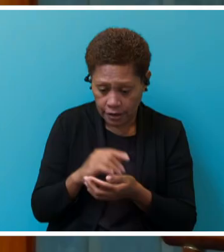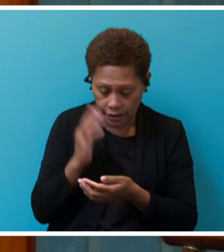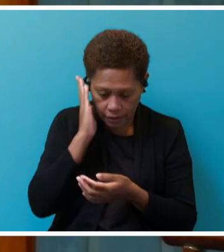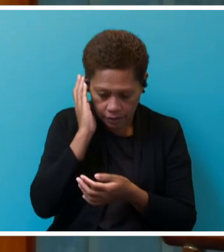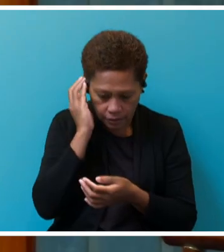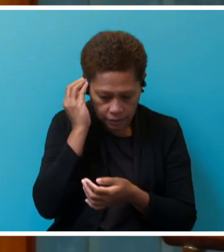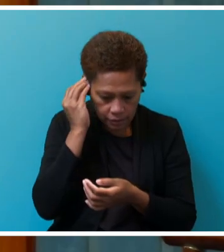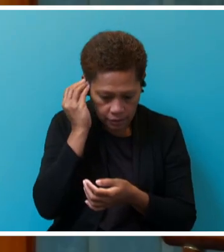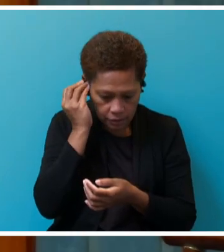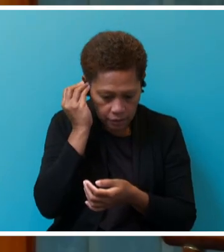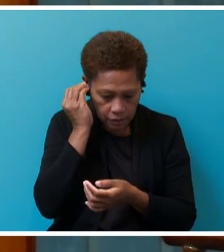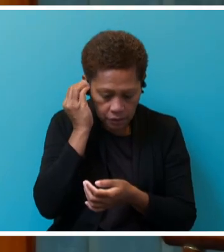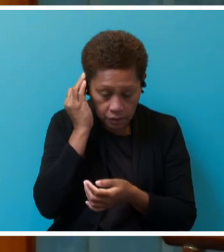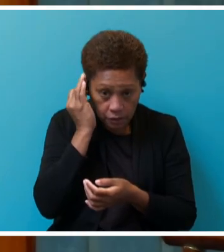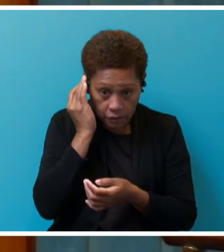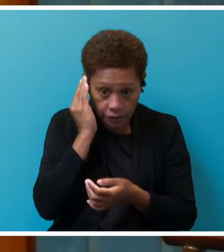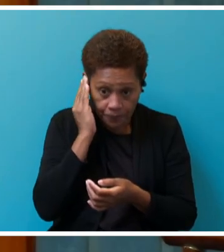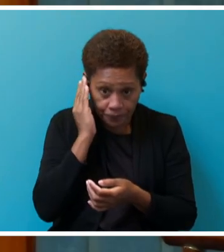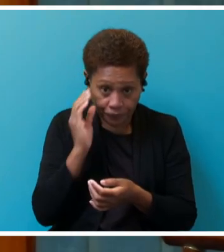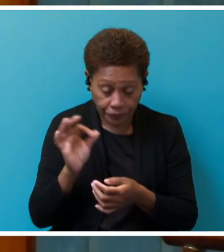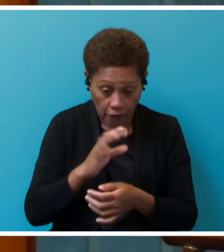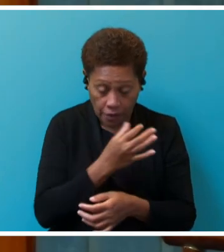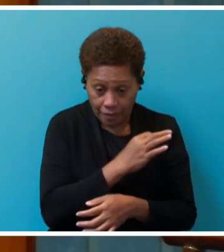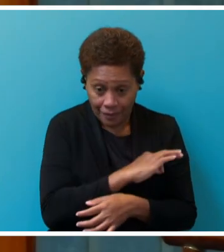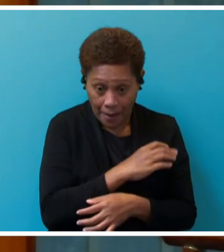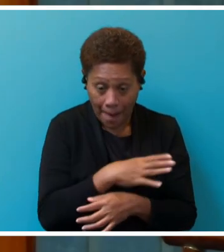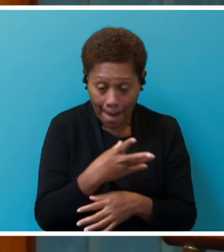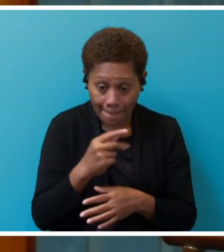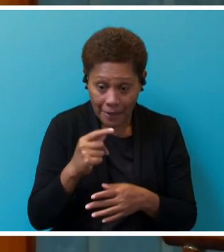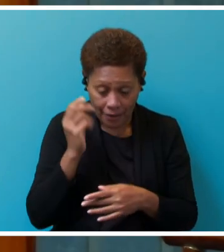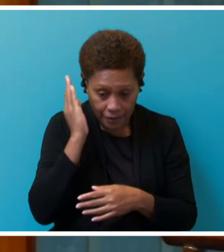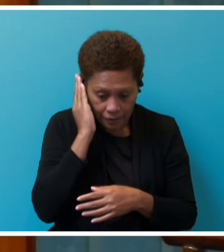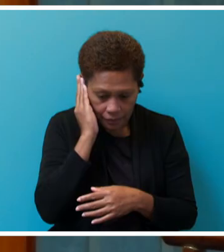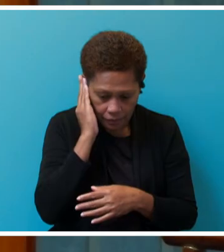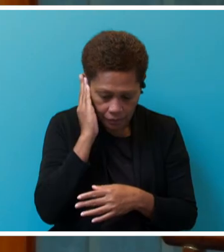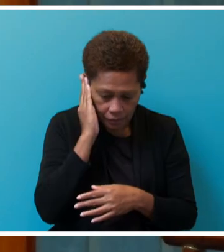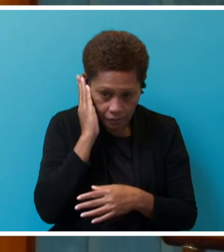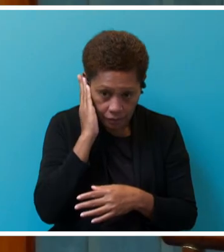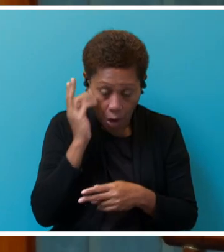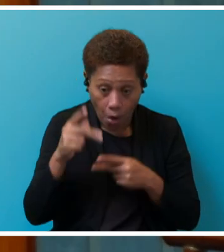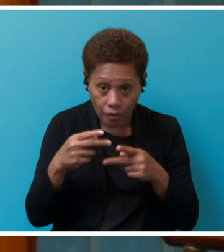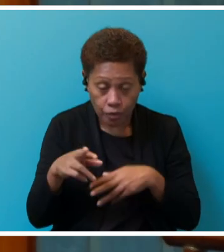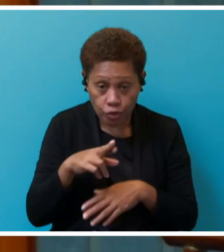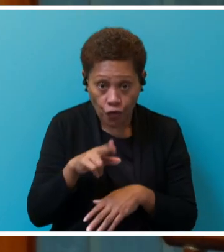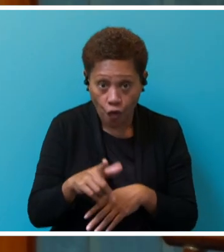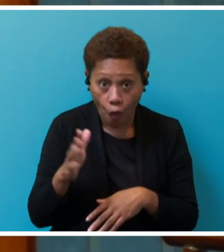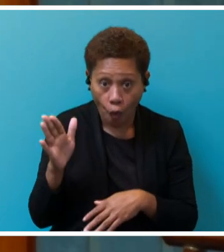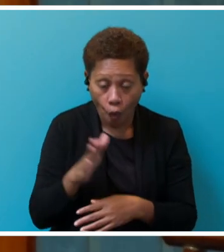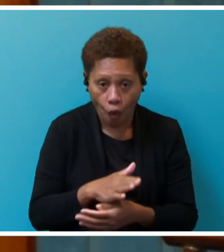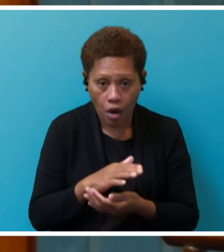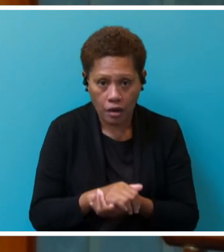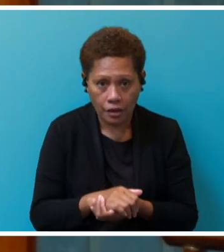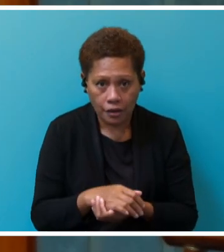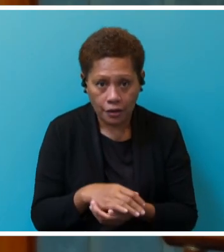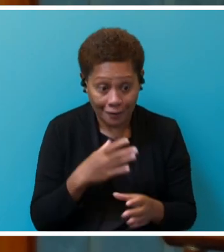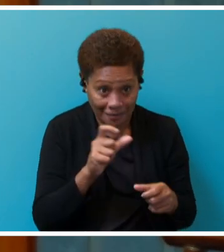regeneration, not as profit for a few, but prosperity for all. At King's Pens is also a catalyst